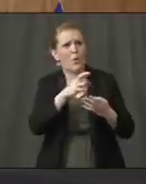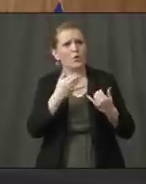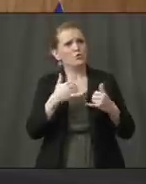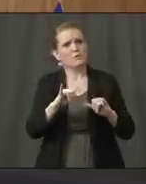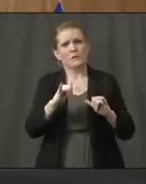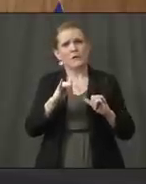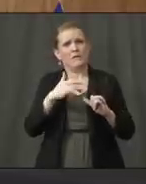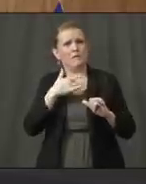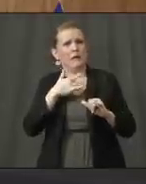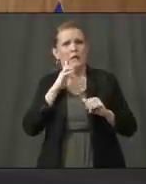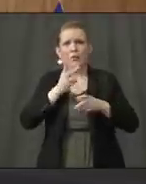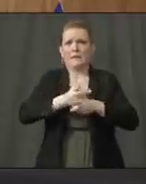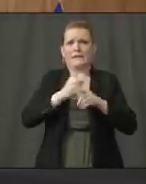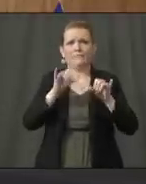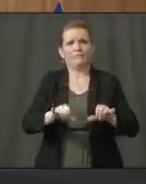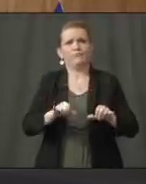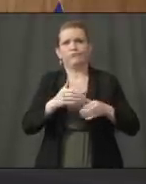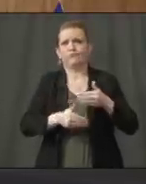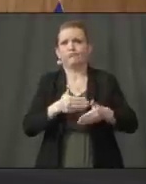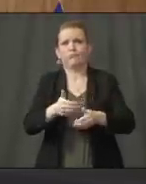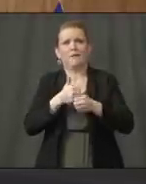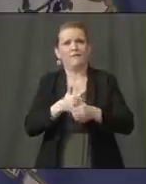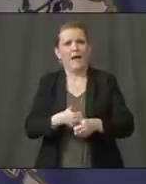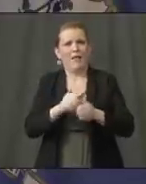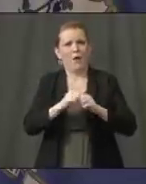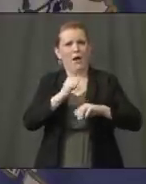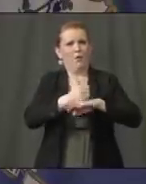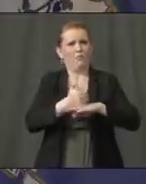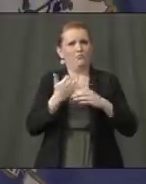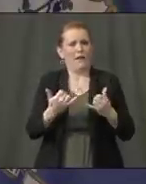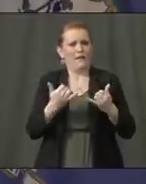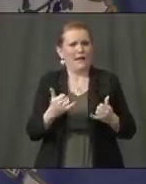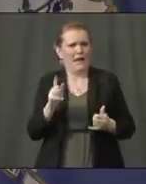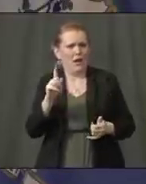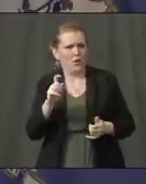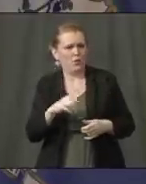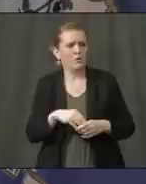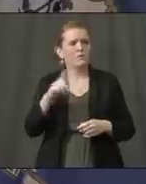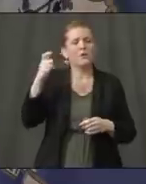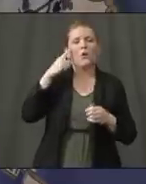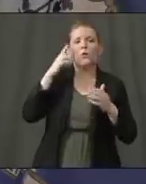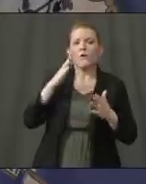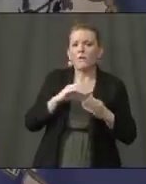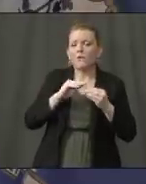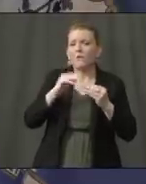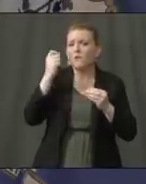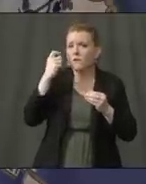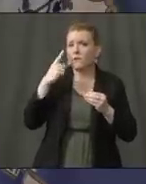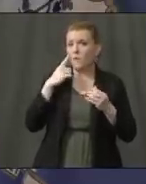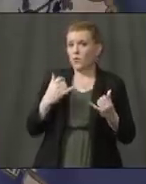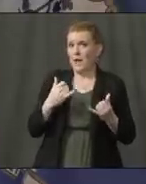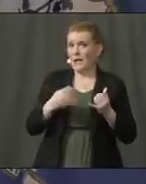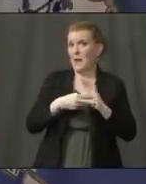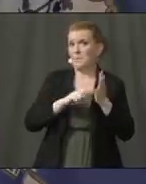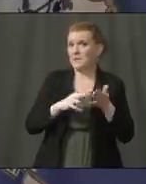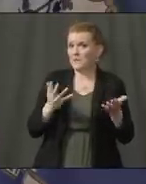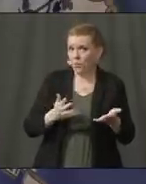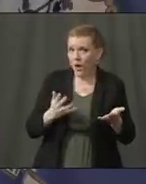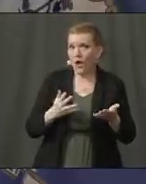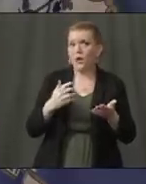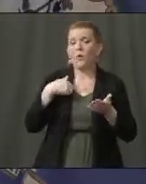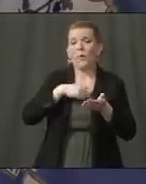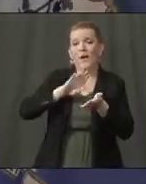the way they are? Well, remember, keeping things the way they are means we're releasing Nonviolent, those are